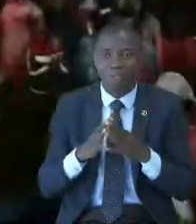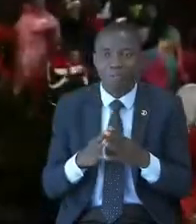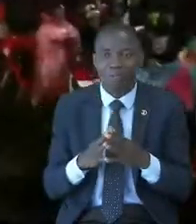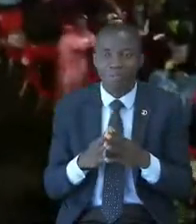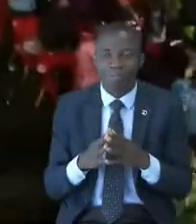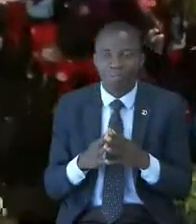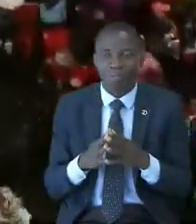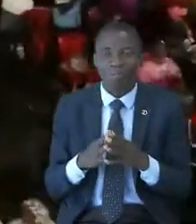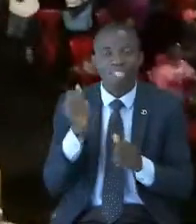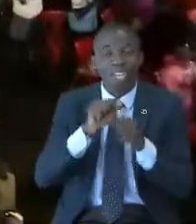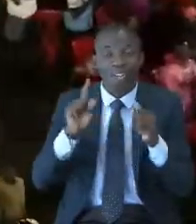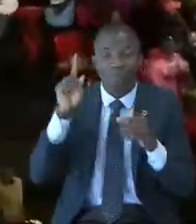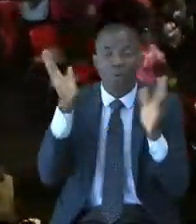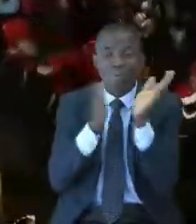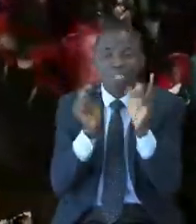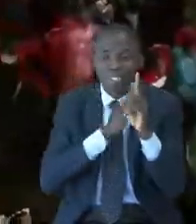Everybody praise the Lord.